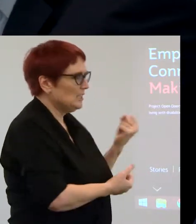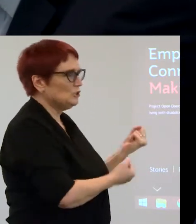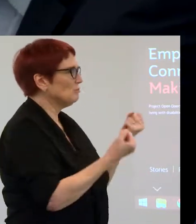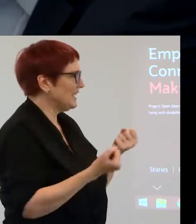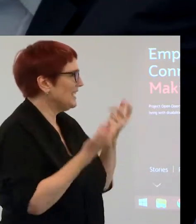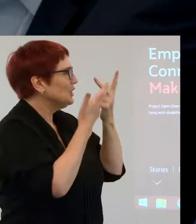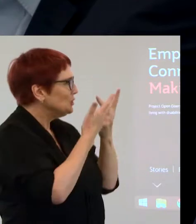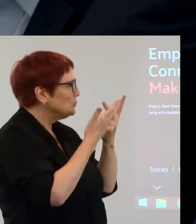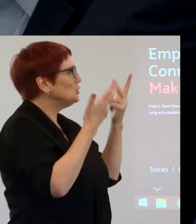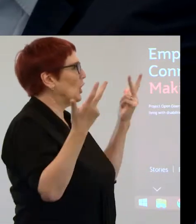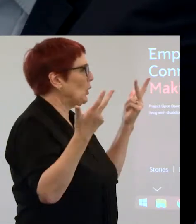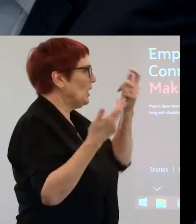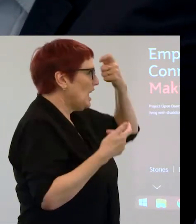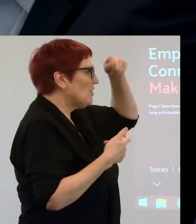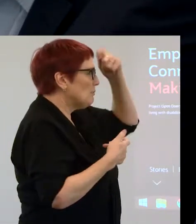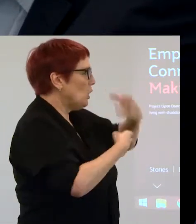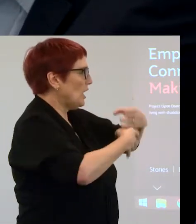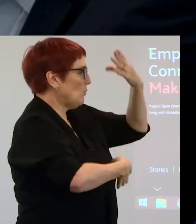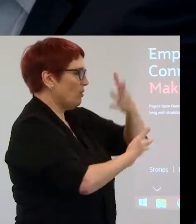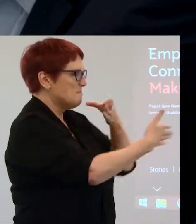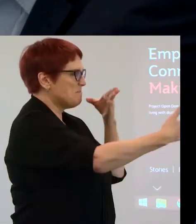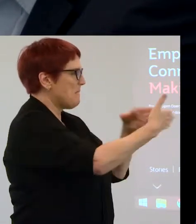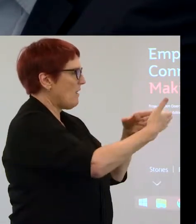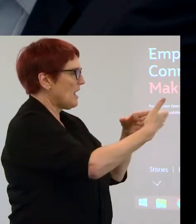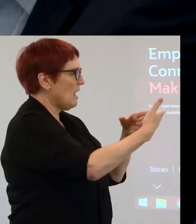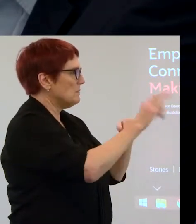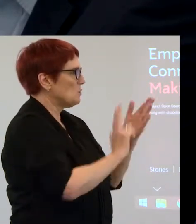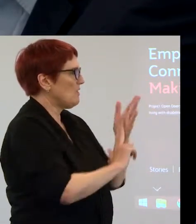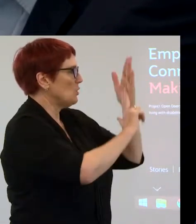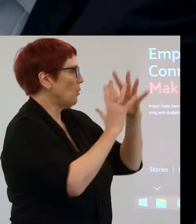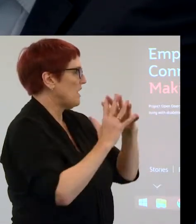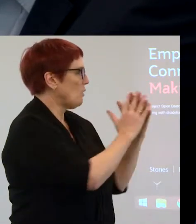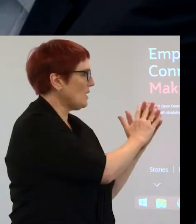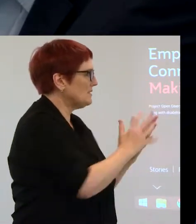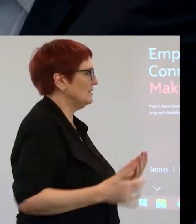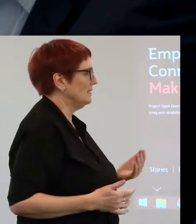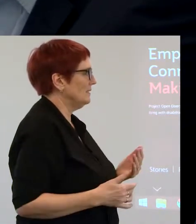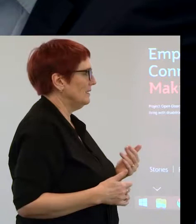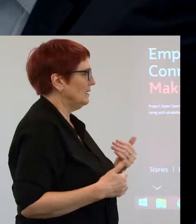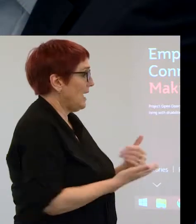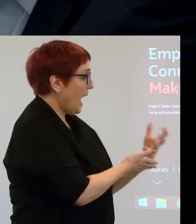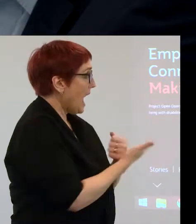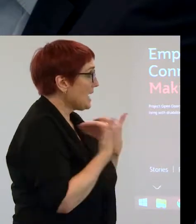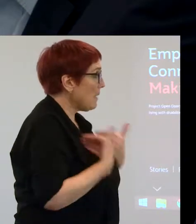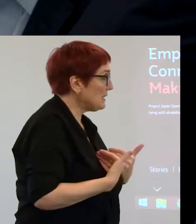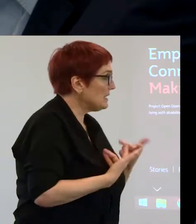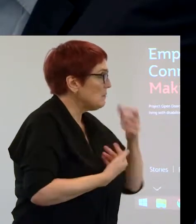the greatest barrier between the North and the West, between capitalism and